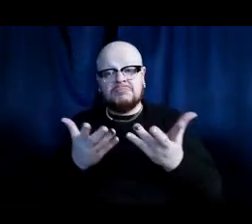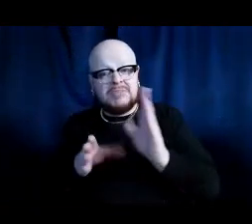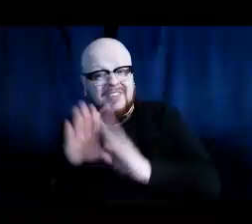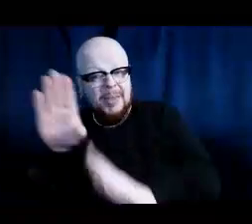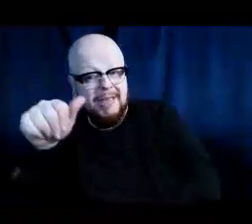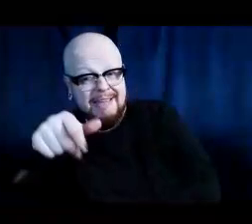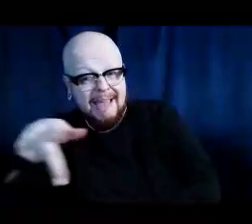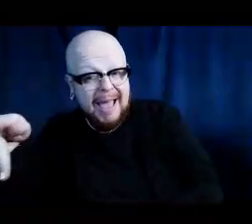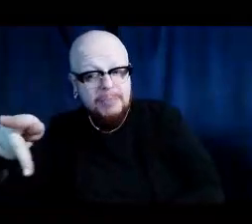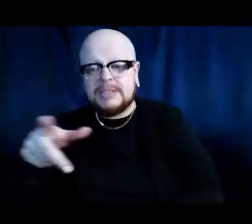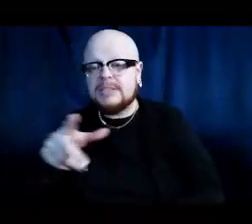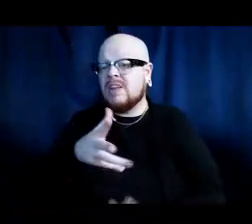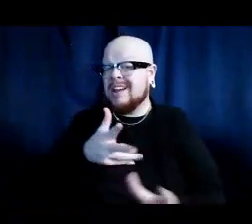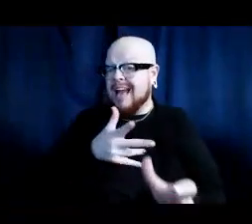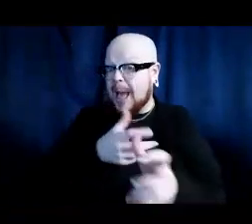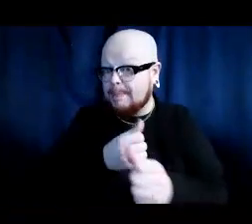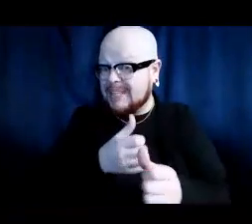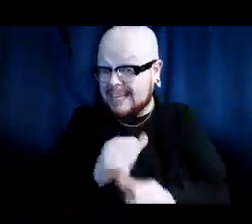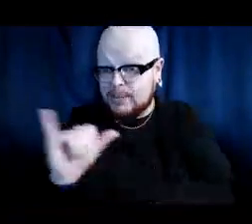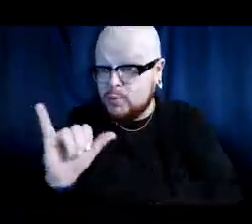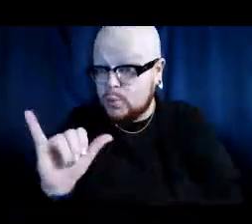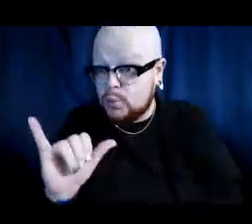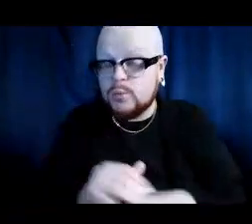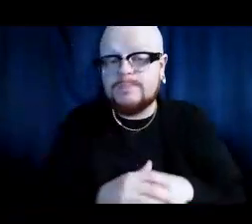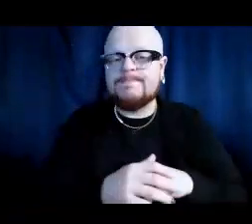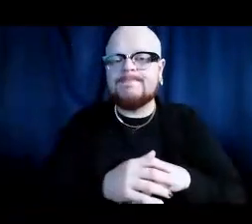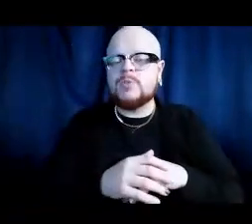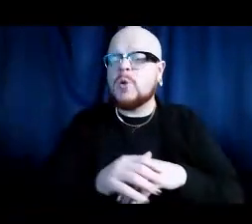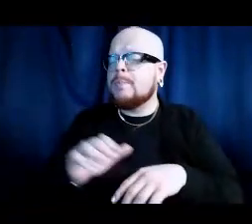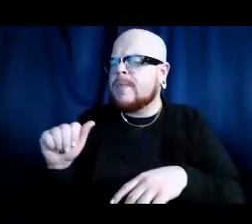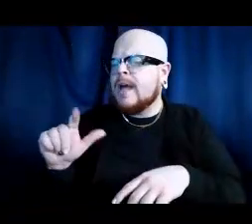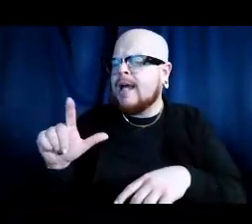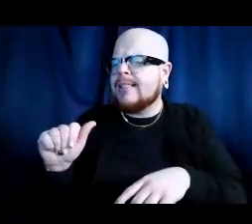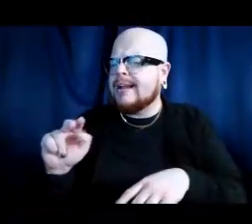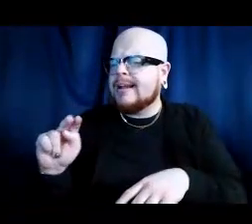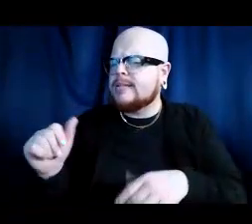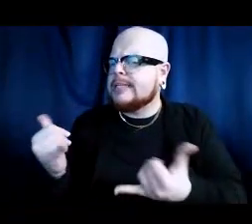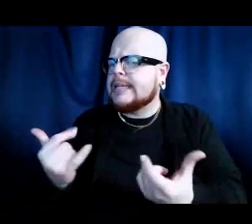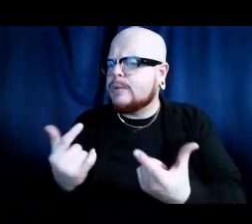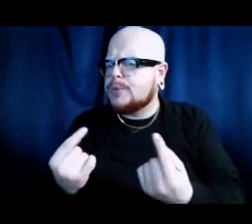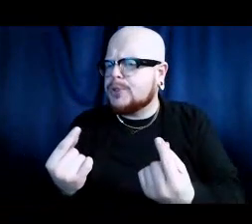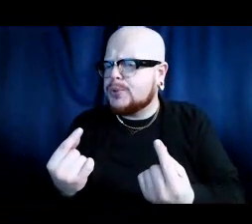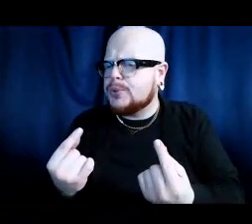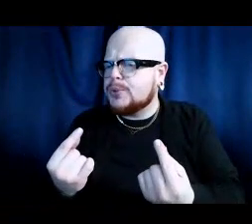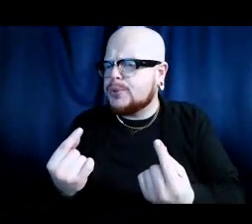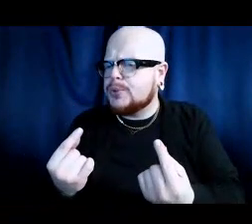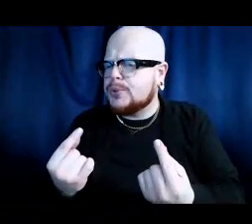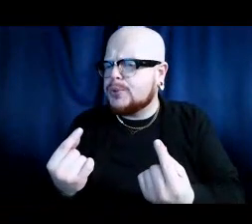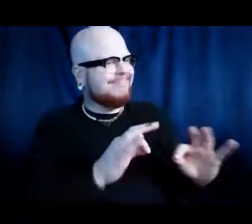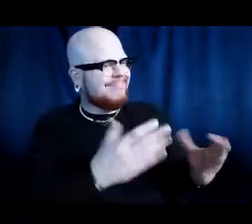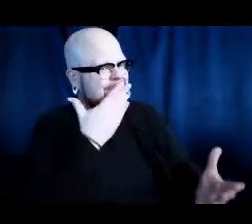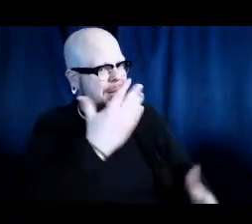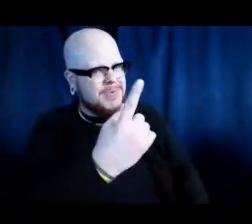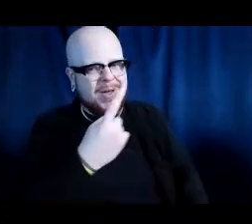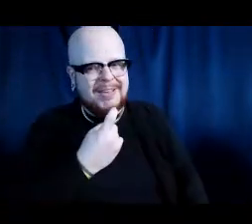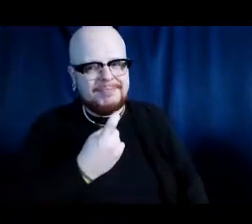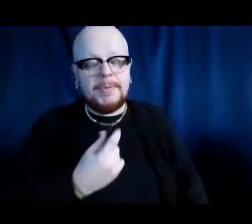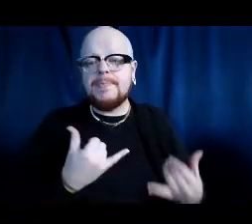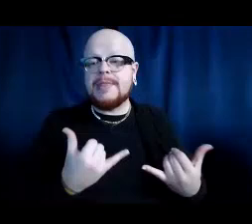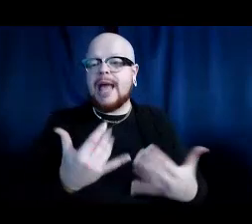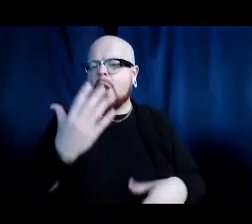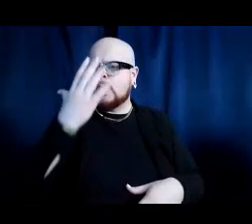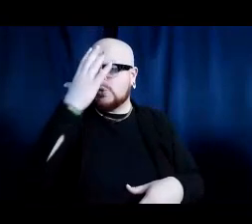Alanna, what's next? Well, I'm glad you asked. It's time to get familiar with the Web Content Accessibility